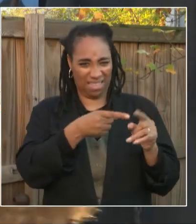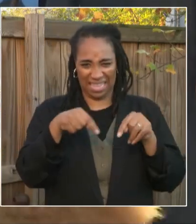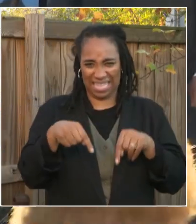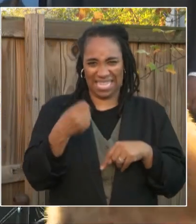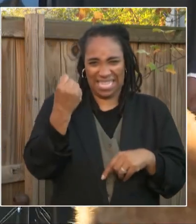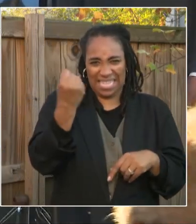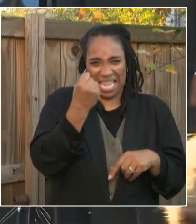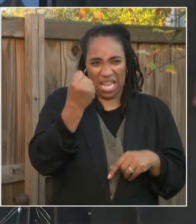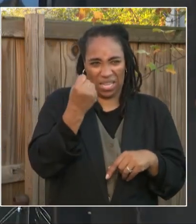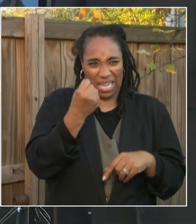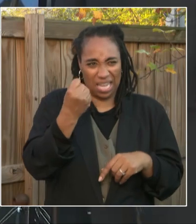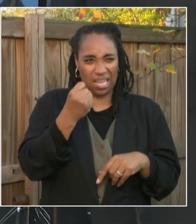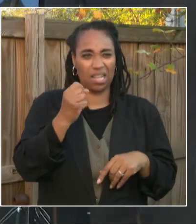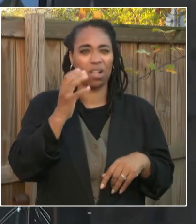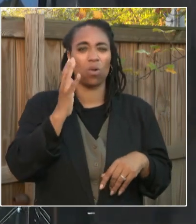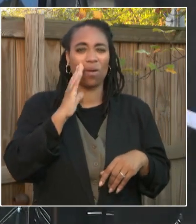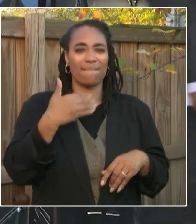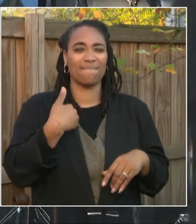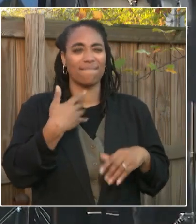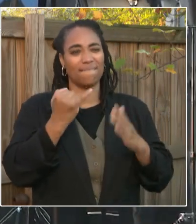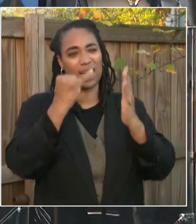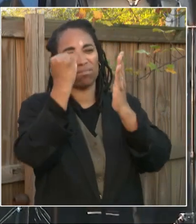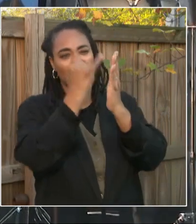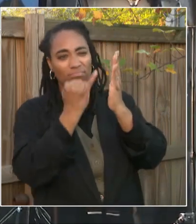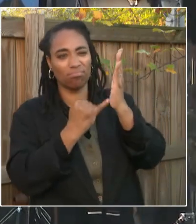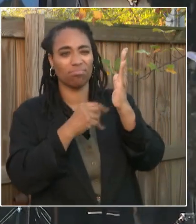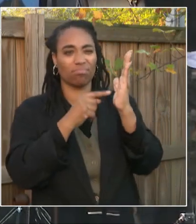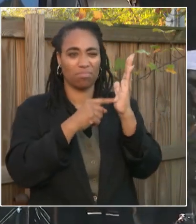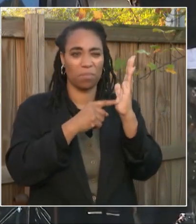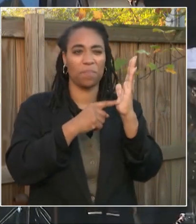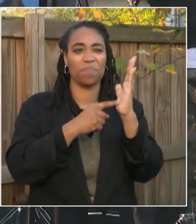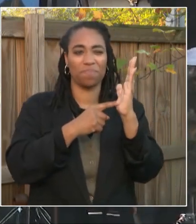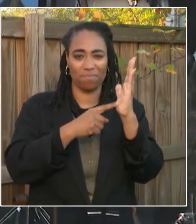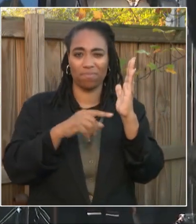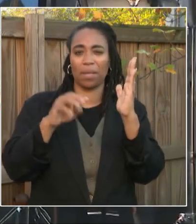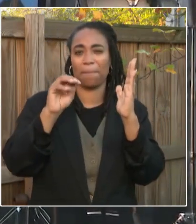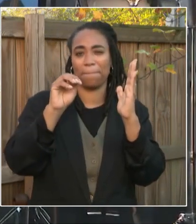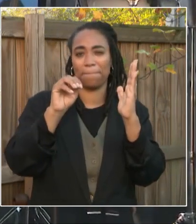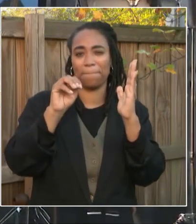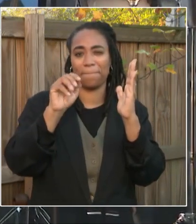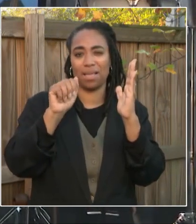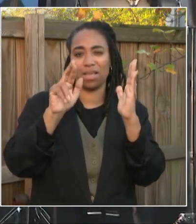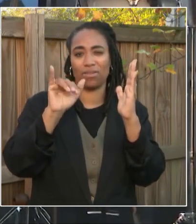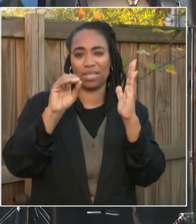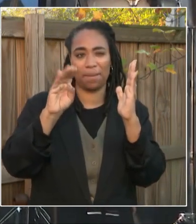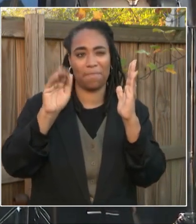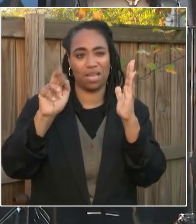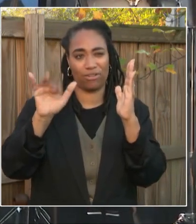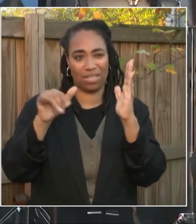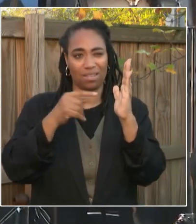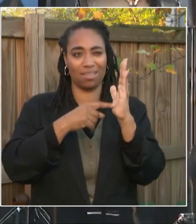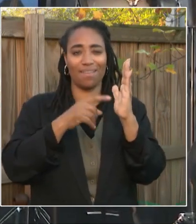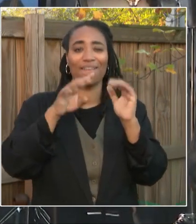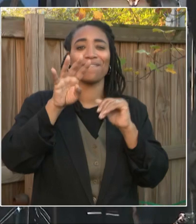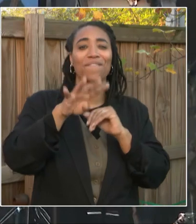mural at the Marion Barry building at 4th and at 411 4th Street Northeast